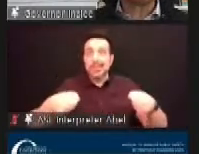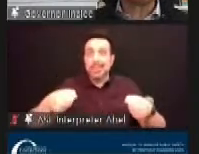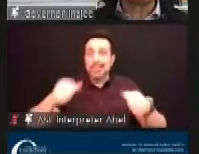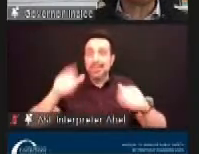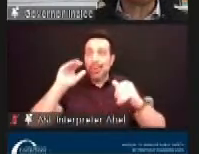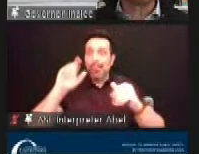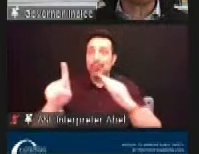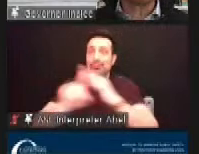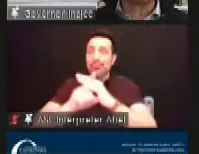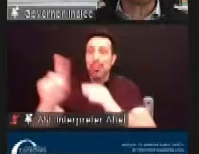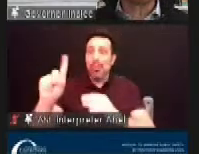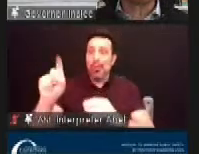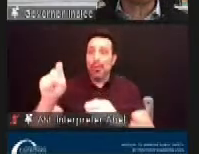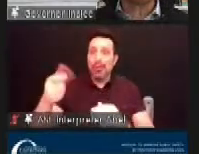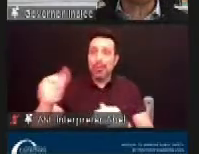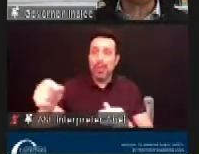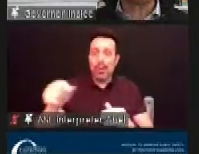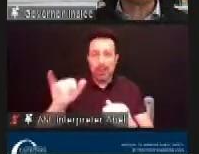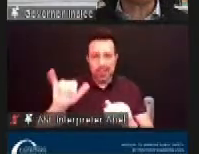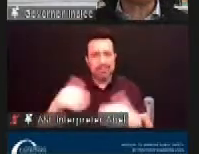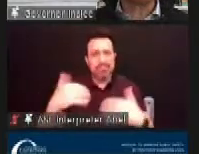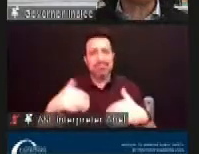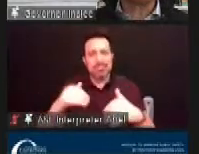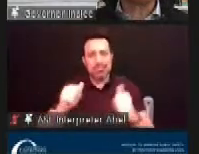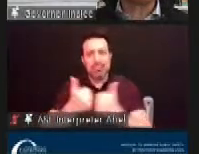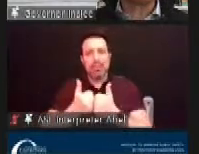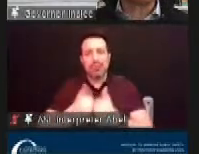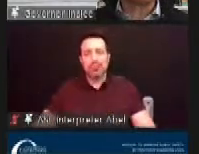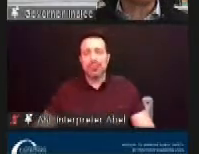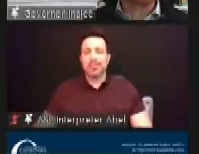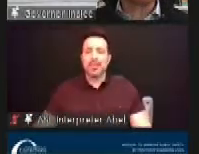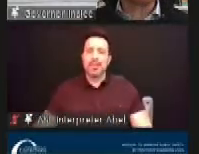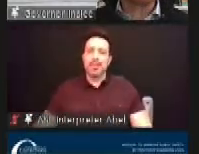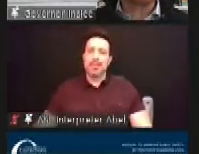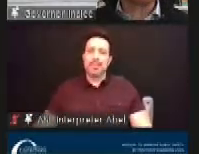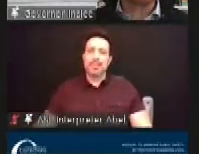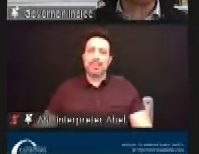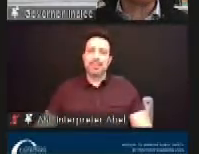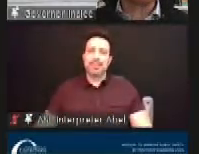supposed to be, and that can present a challenge.